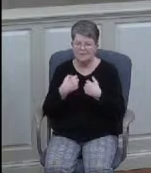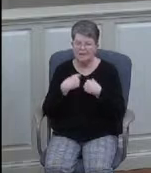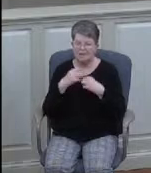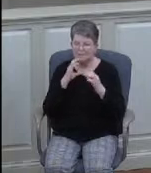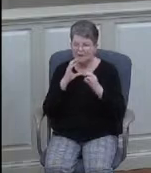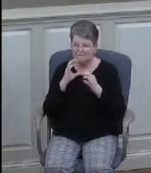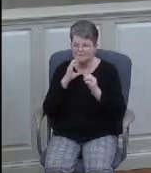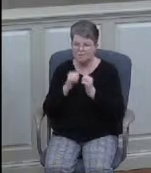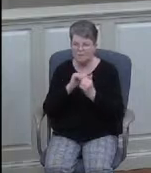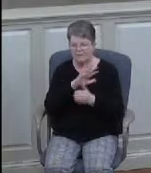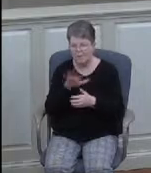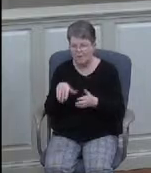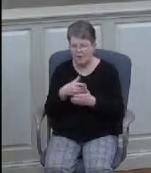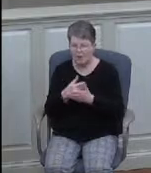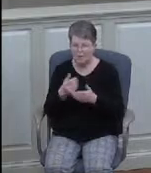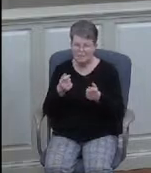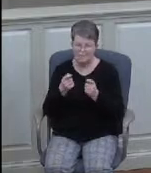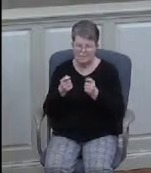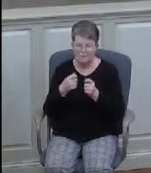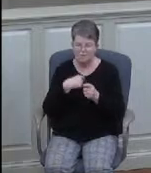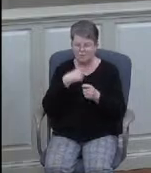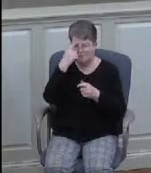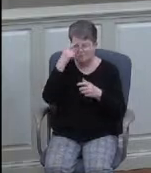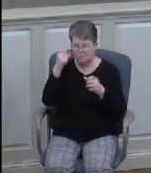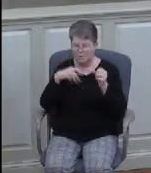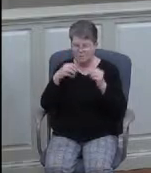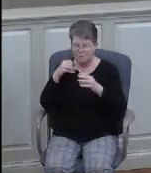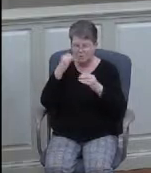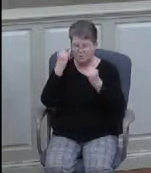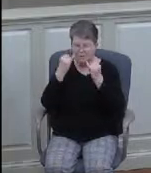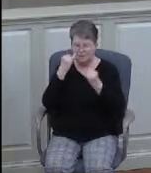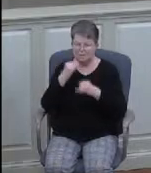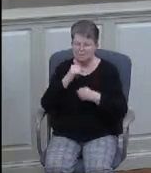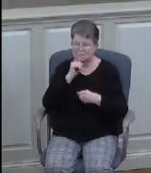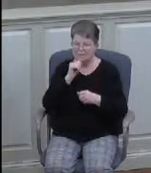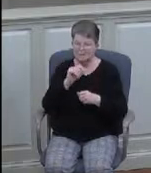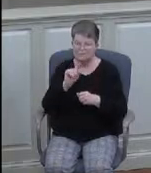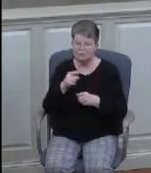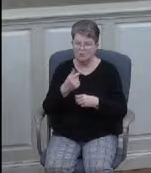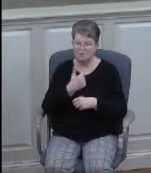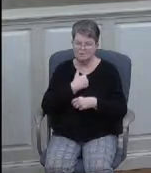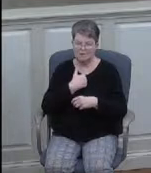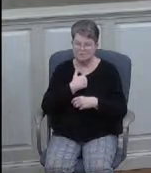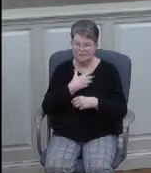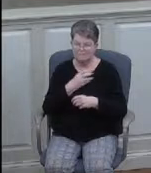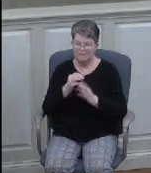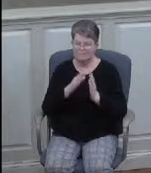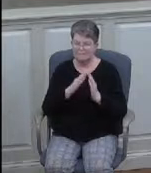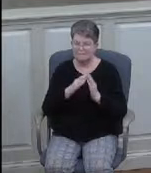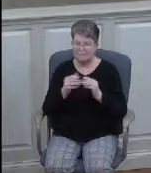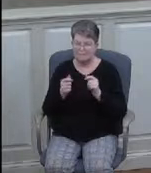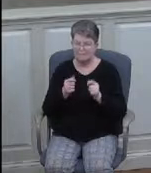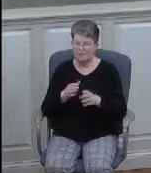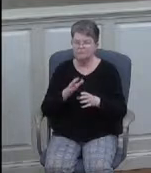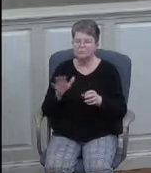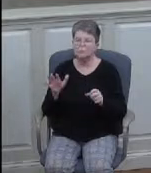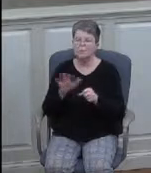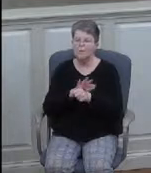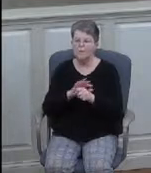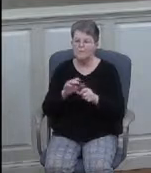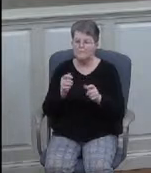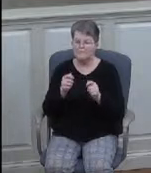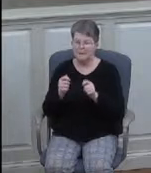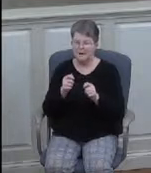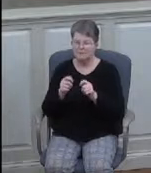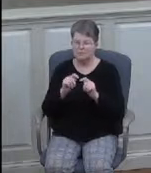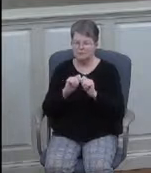of our managers, you know, brainstorming ideas. So it's not just myself, city manager. It's really the whole management team and the giving us feedback.